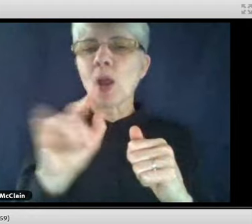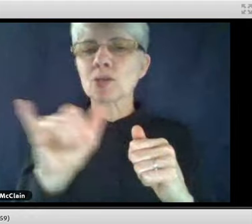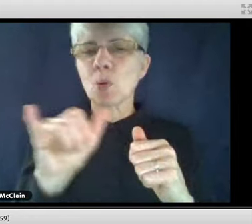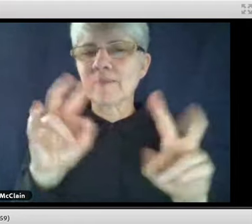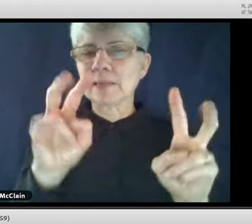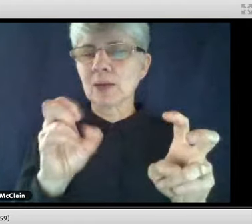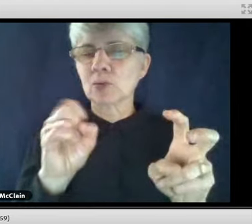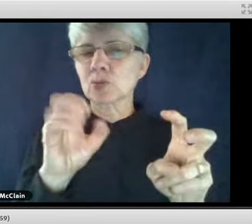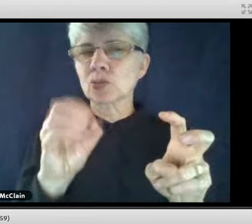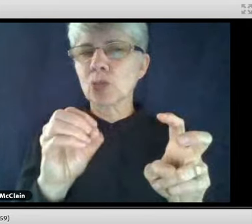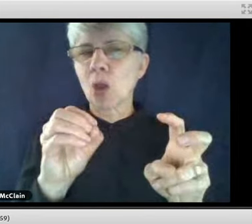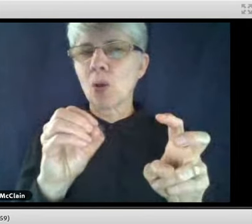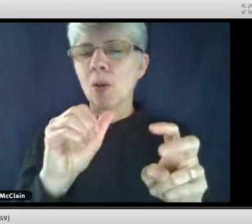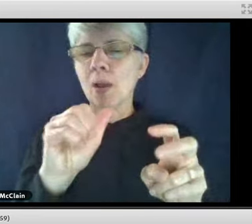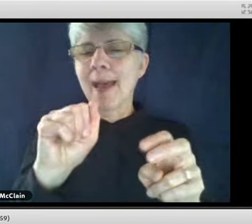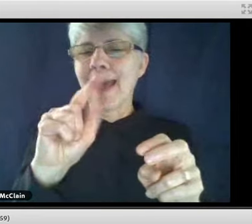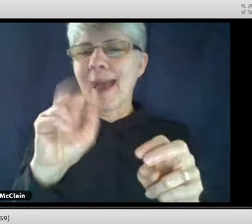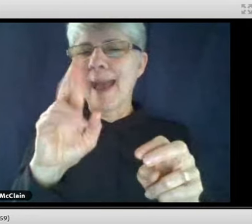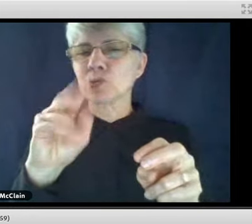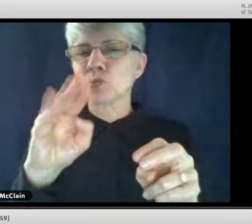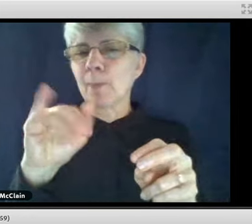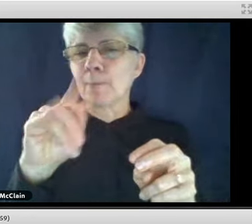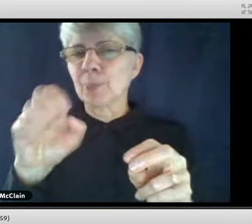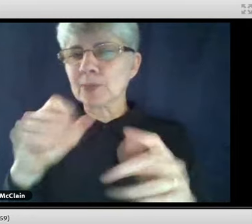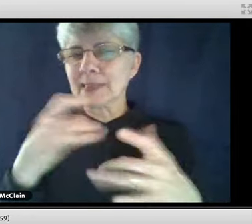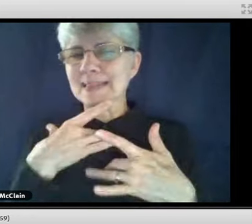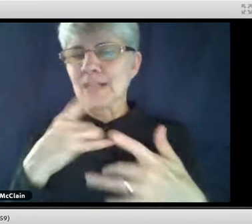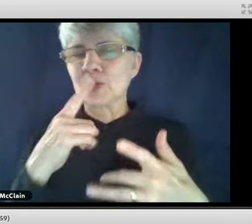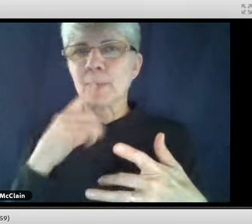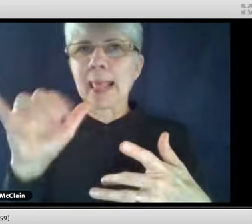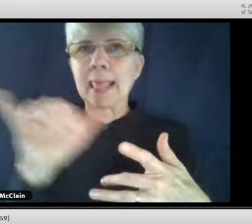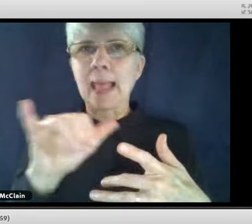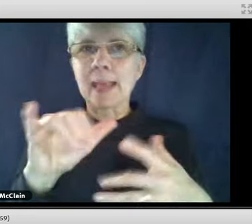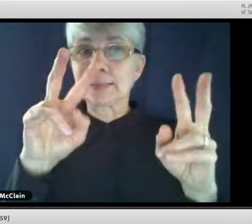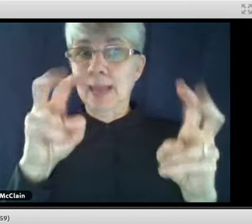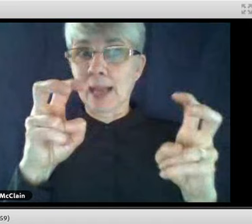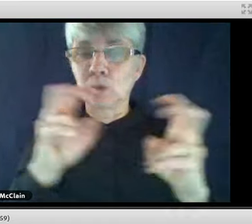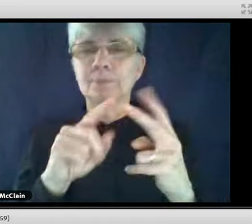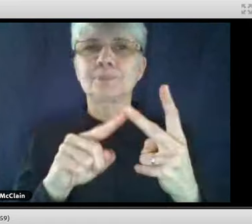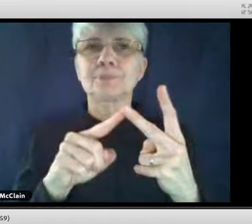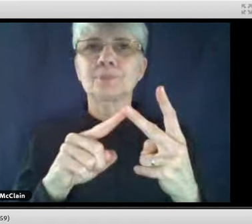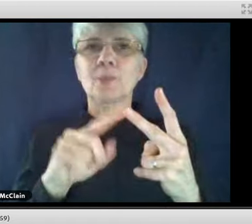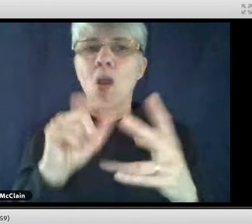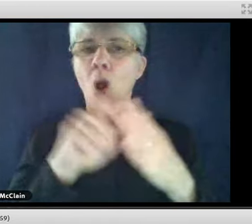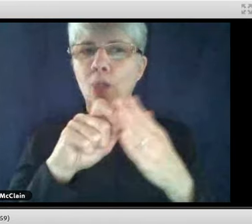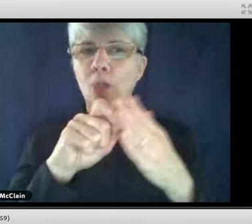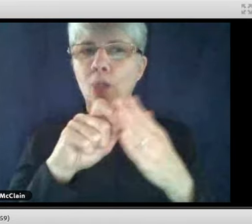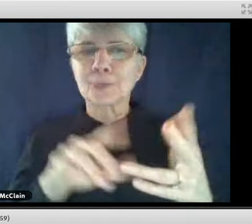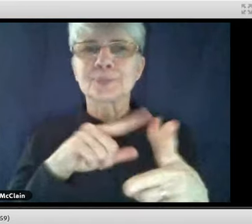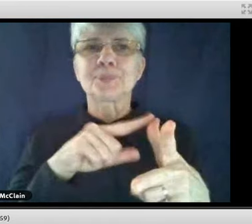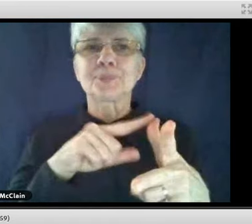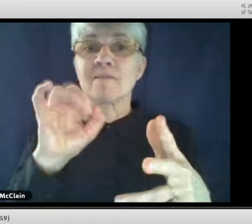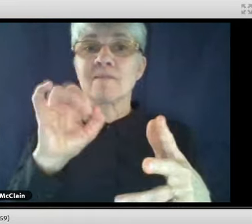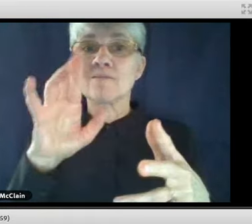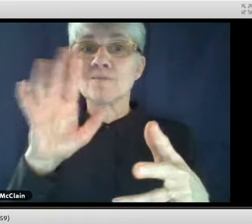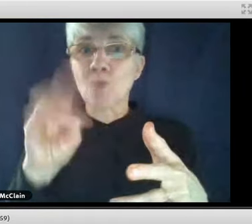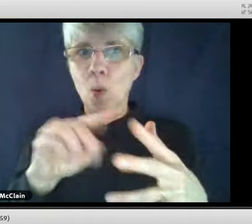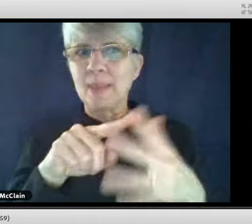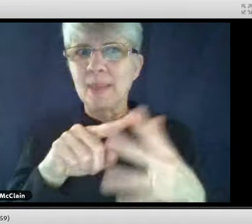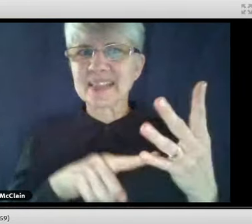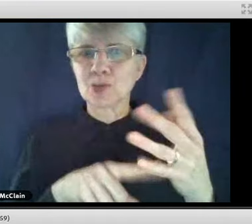So attributes of work tend to be like title, author, form,